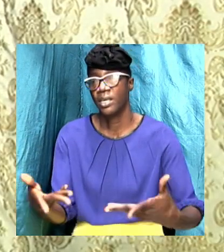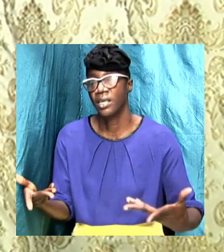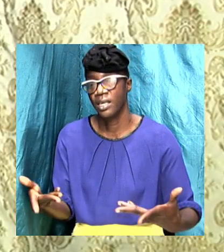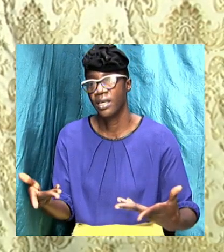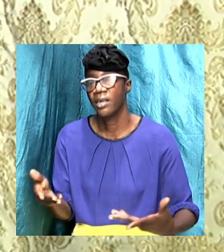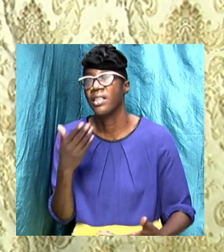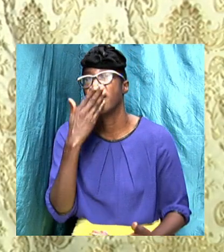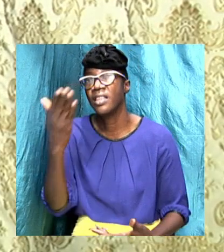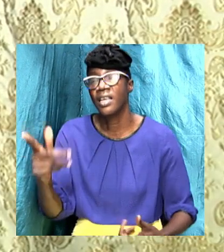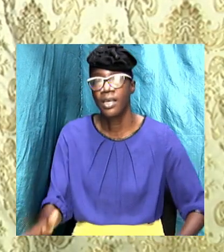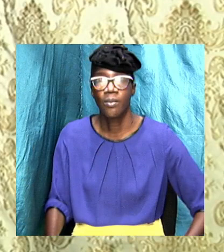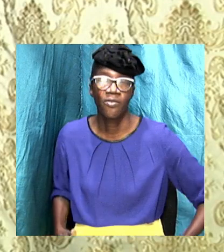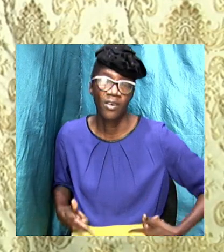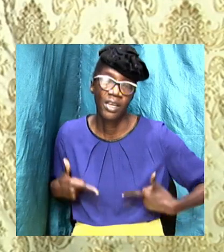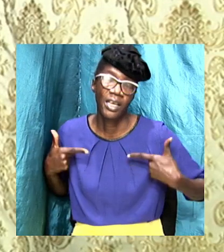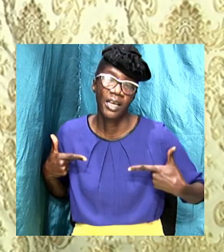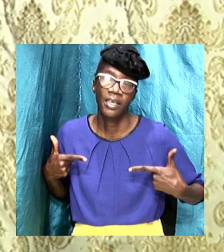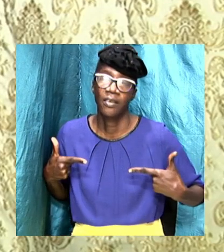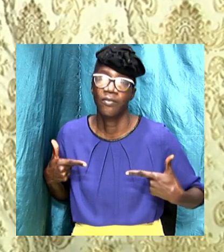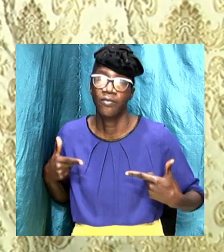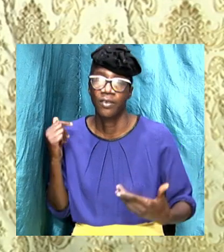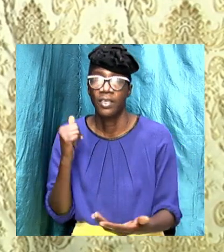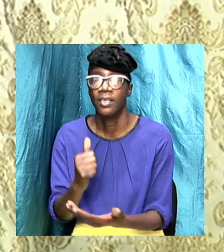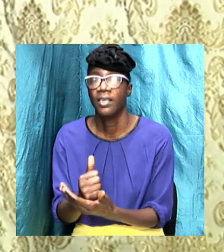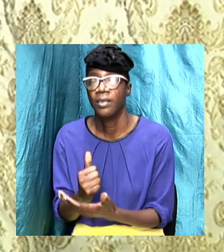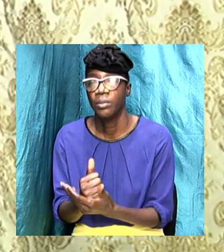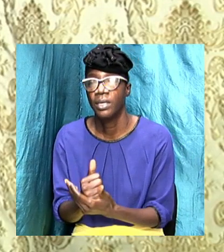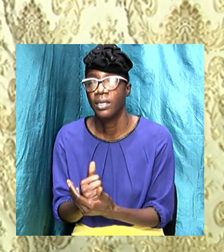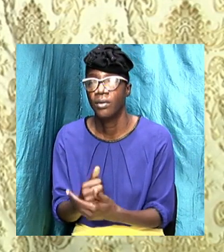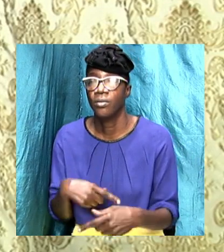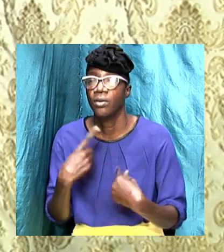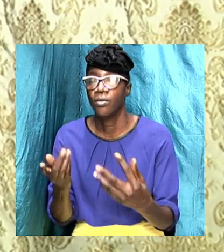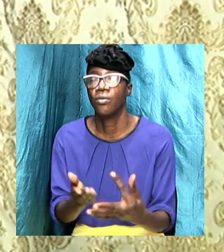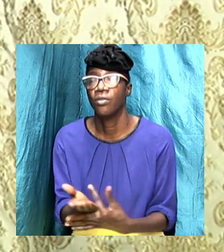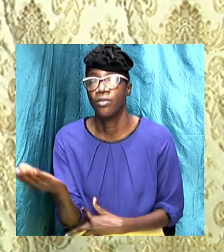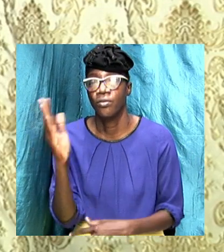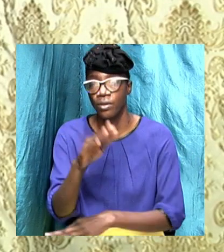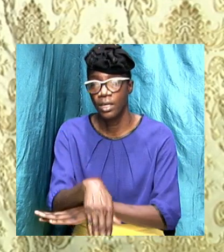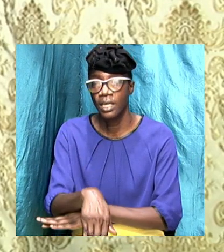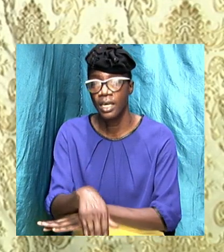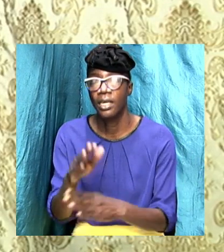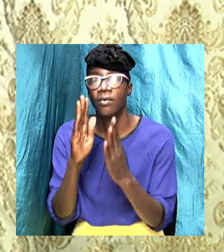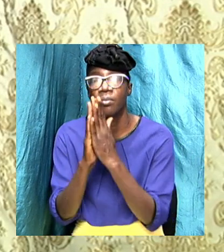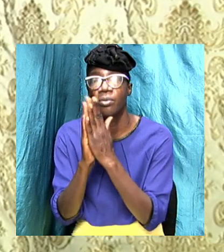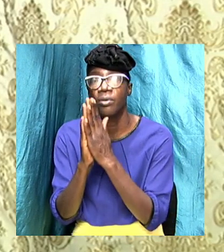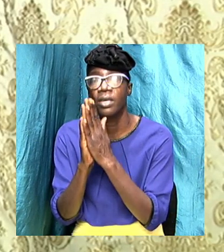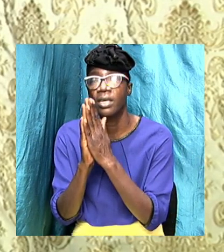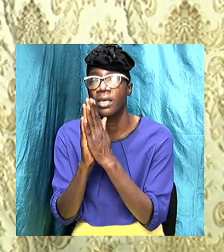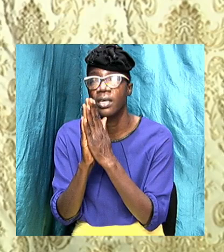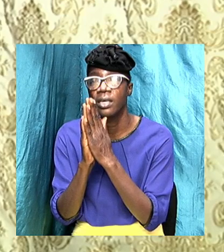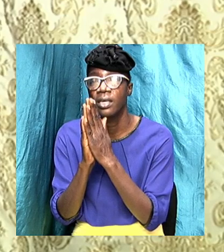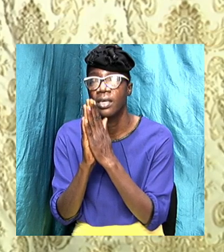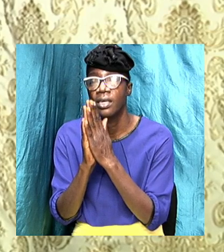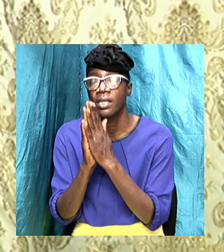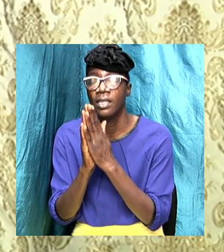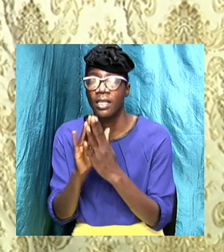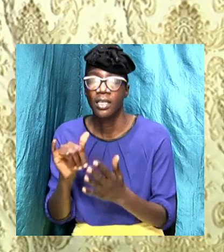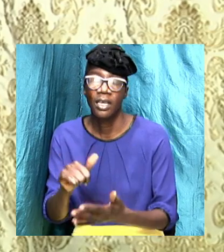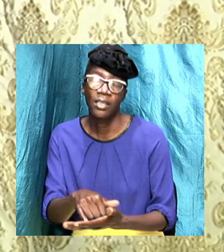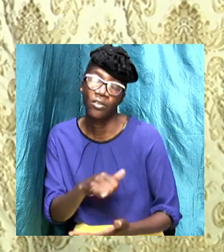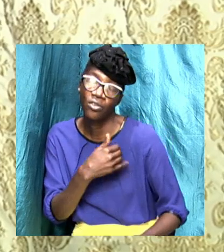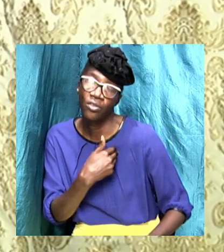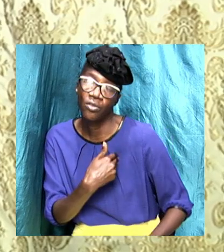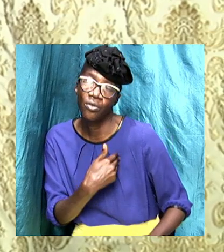him for life. Amen. Amen. As we go through tonight, we, you know, pray that, you know, the souls